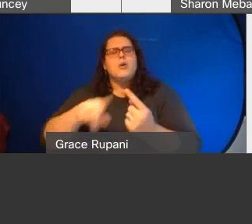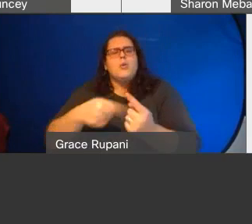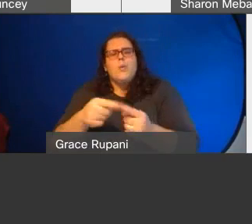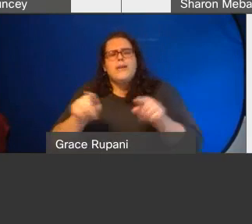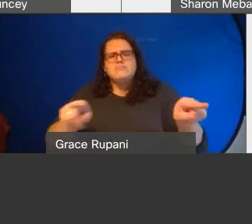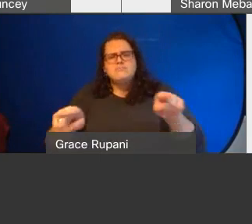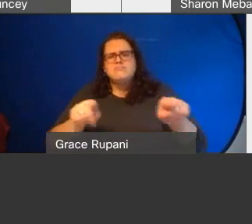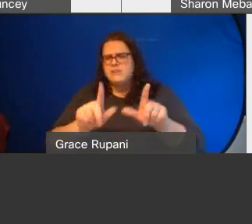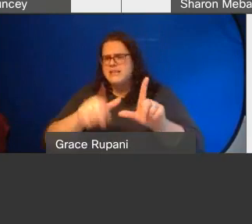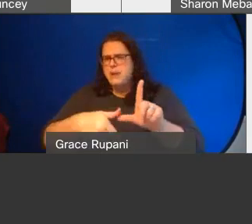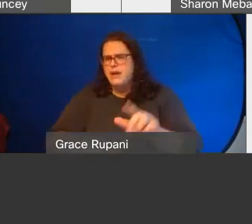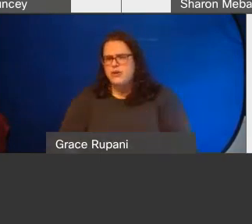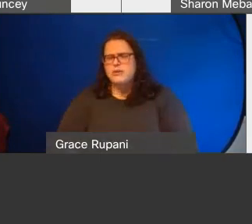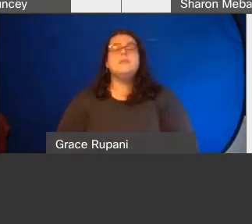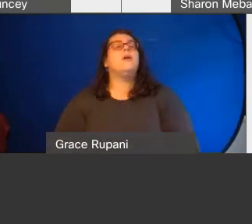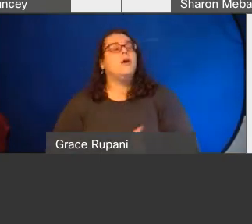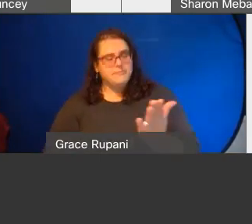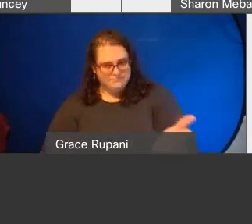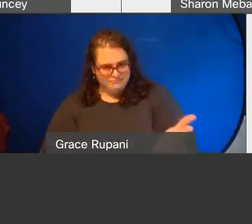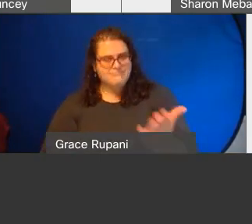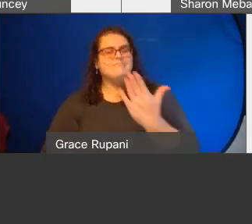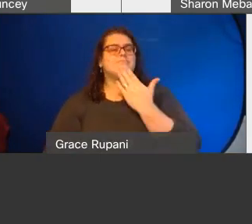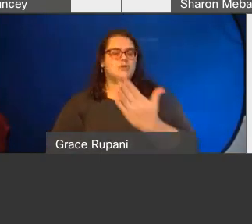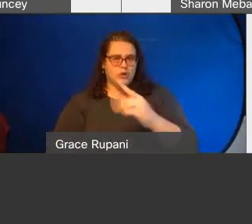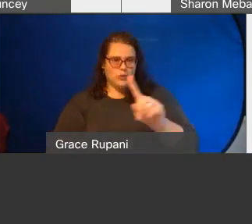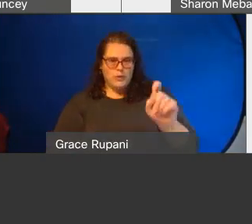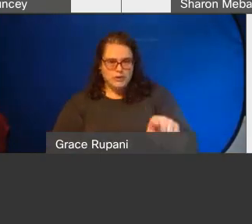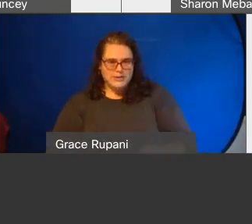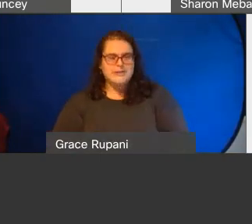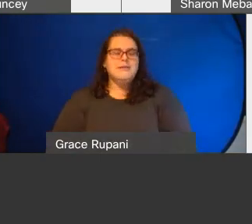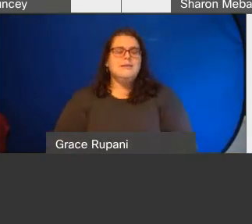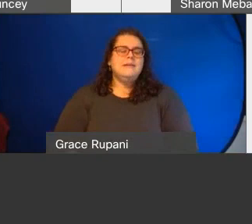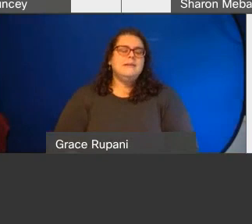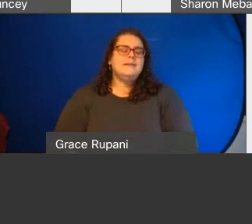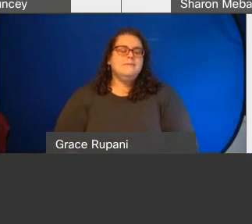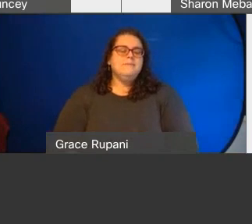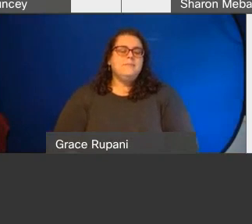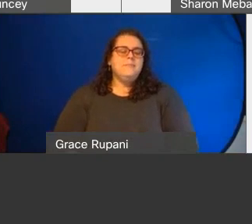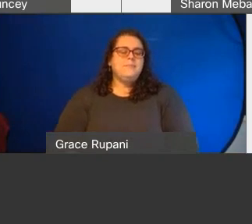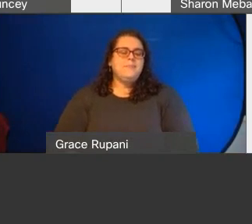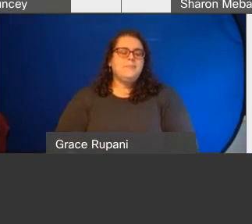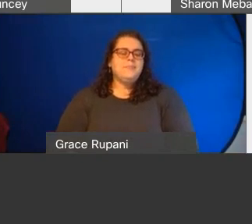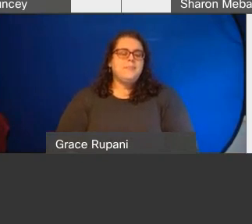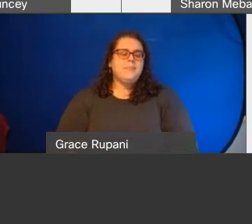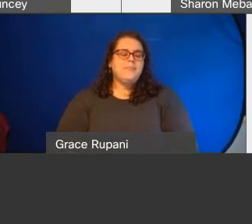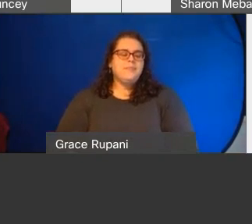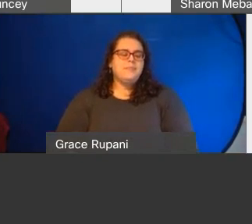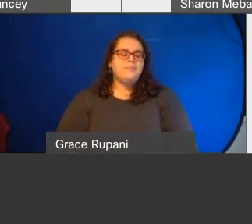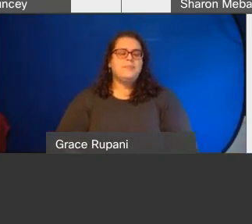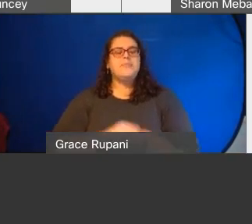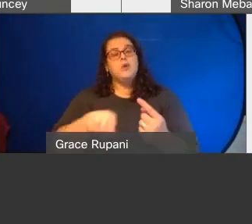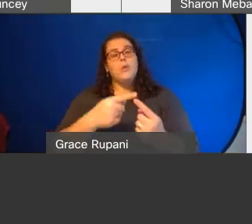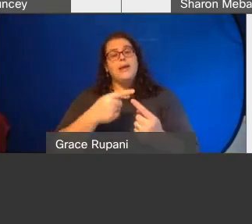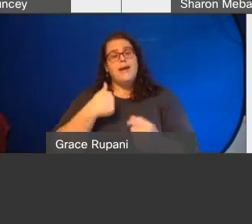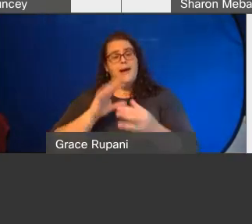expires. Okay, great question. What I failed to mention when I gave the initial statement on